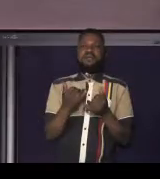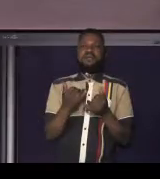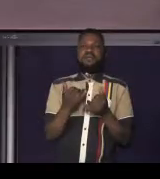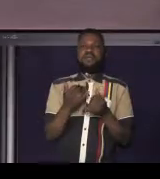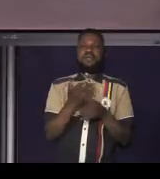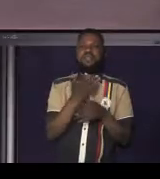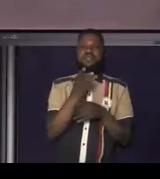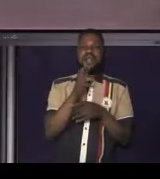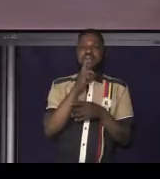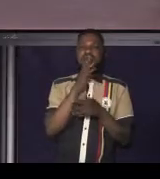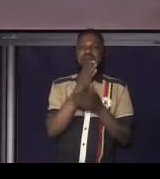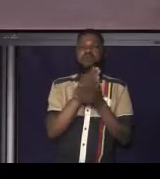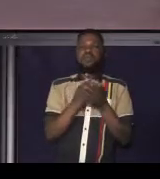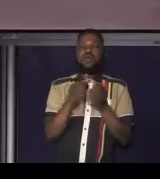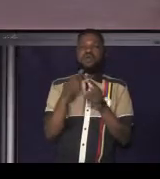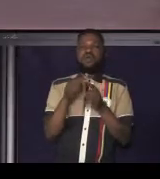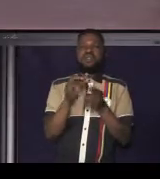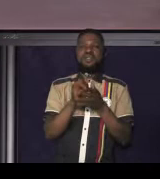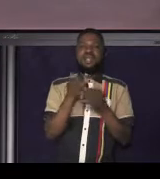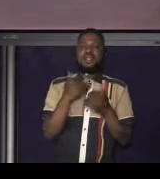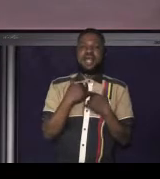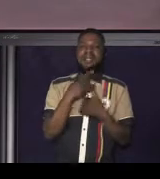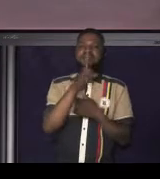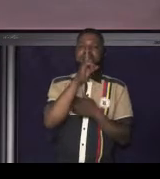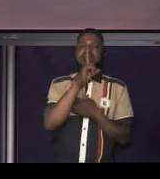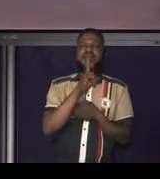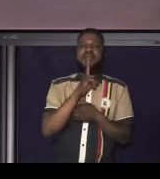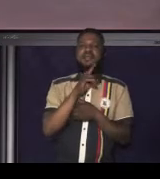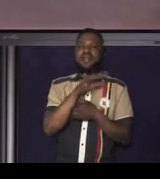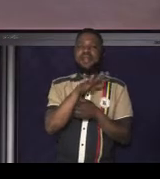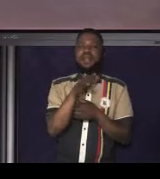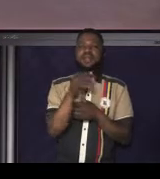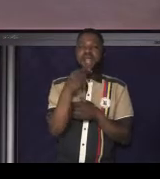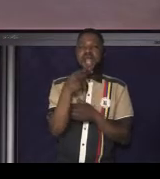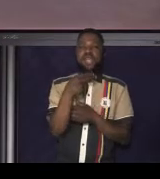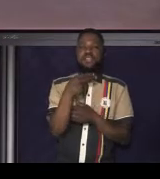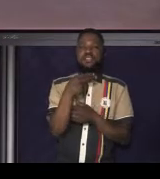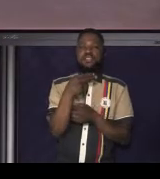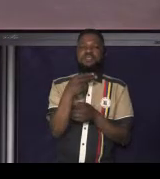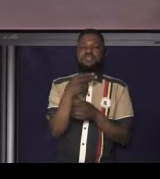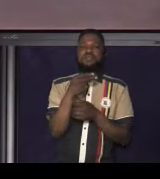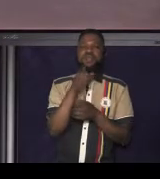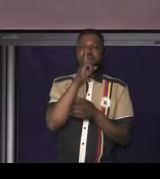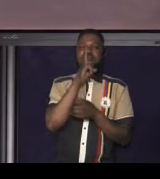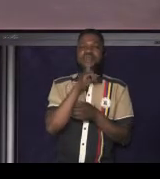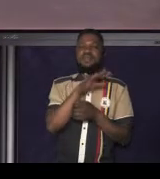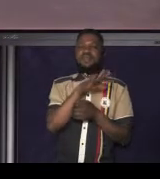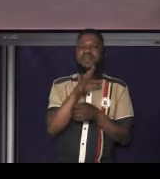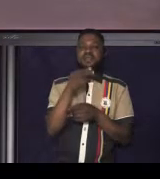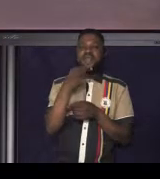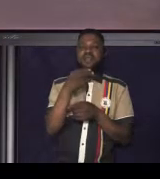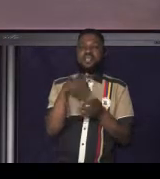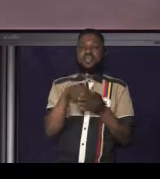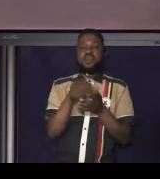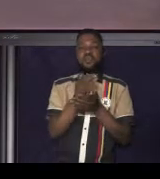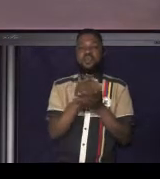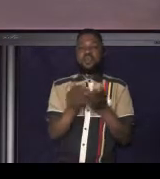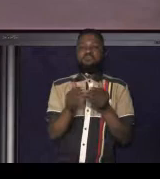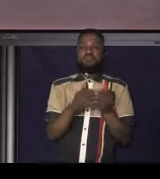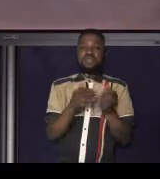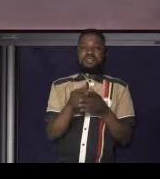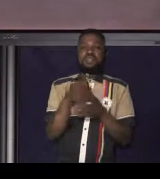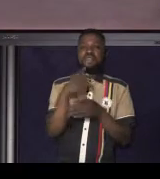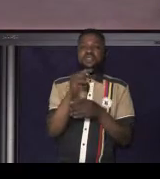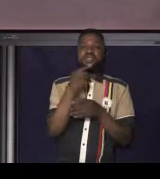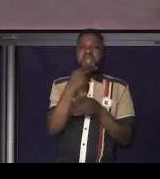Now, there's words that have the silent letter H. Yes, silent letter H. In some cases,